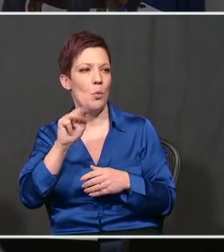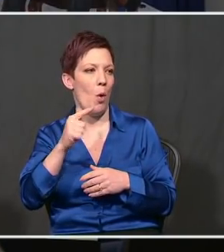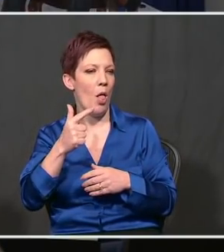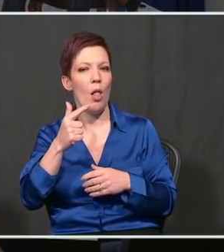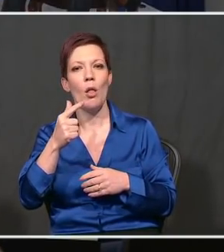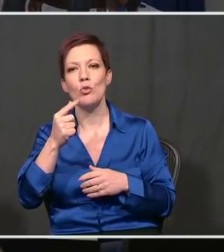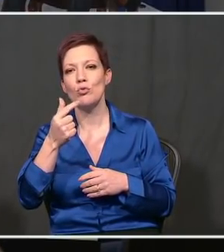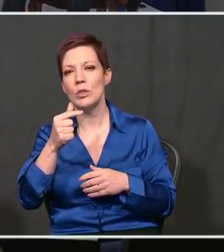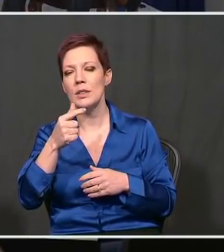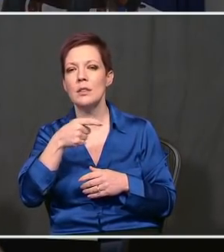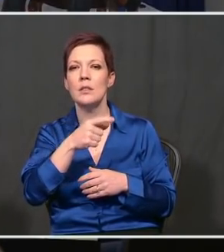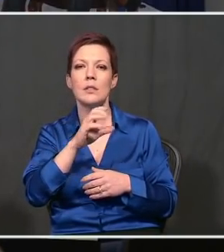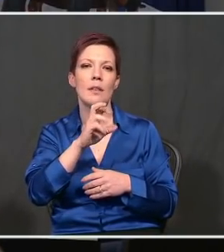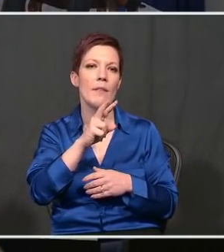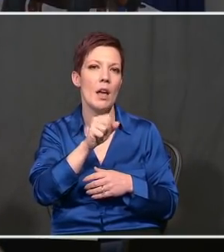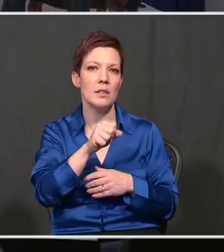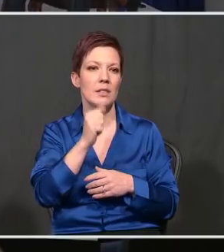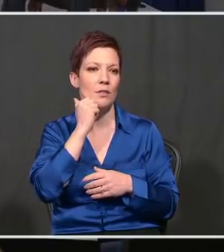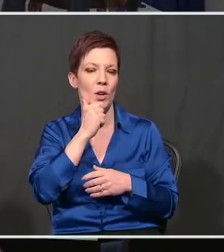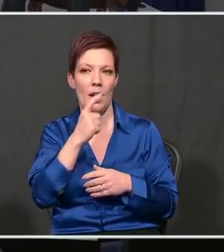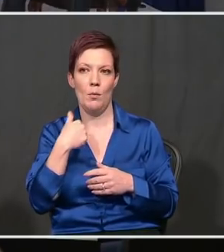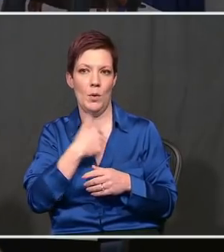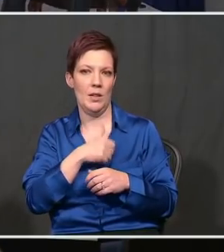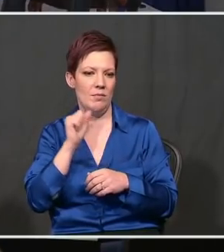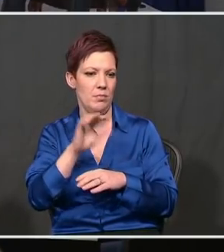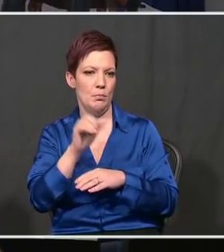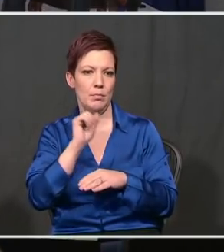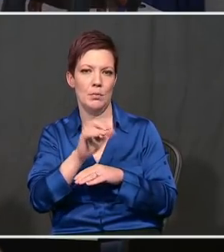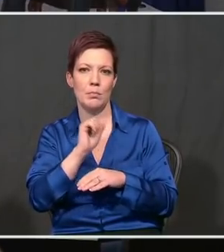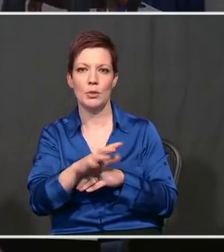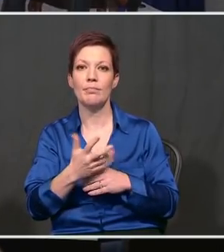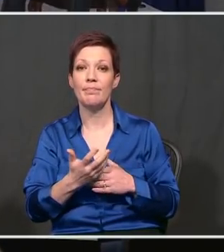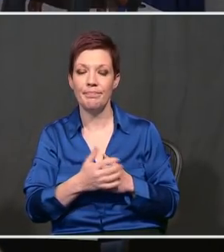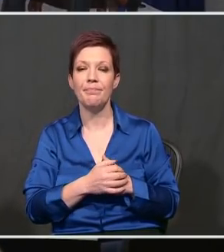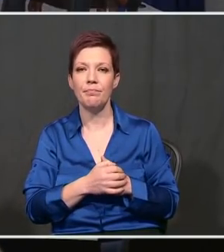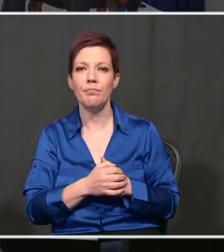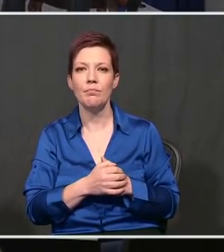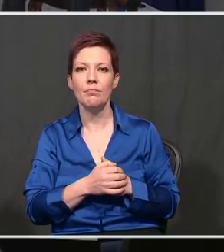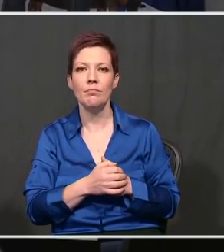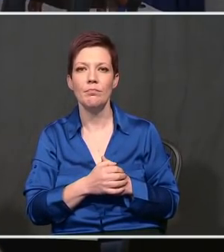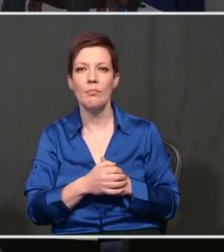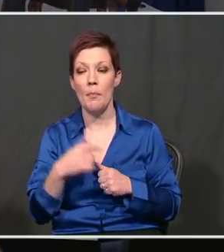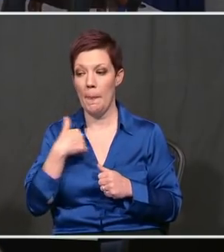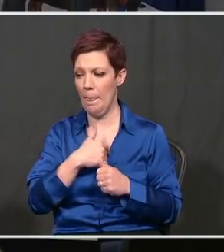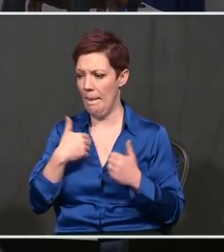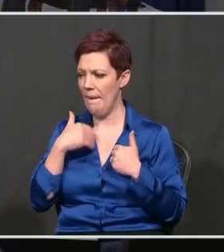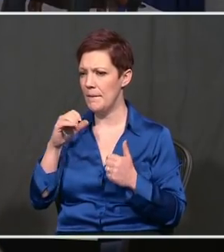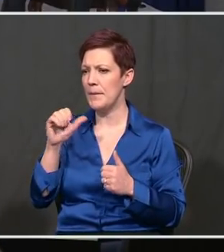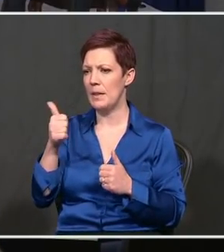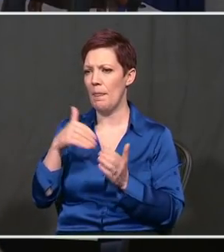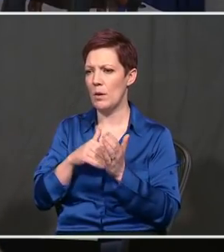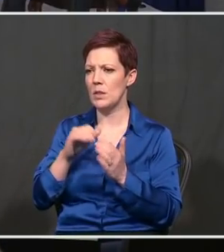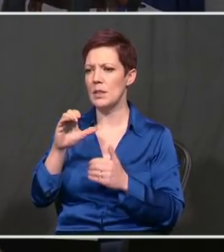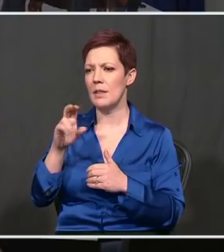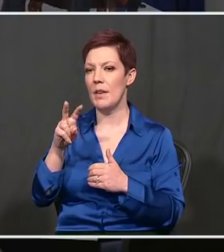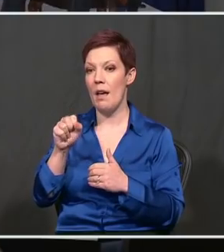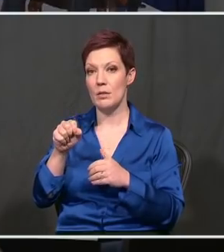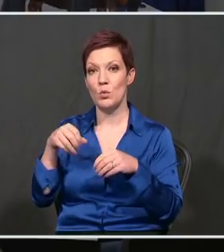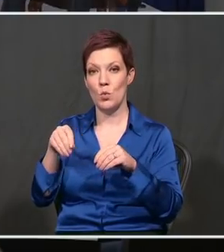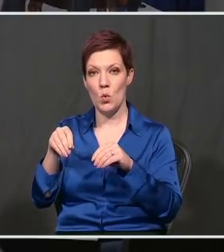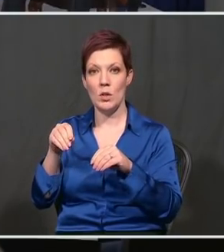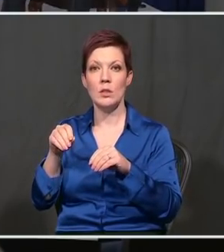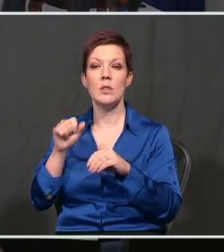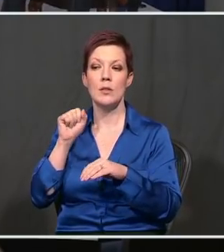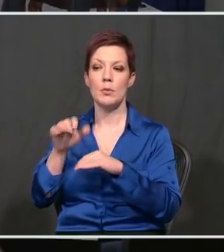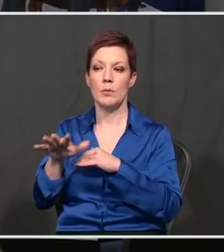going there every single day. Yeah, I think we have 10,000 CVS stores in our database, and we'll be delivering